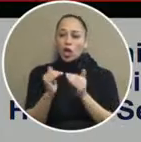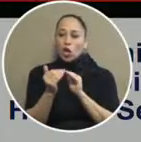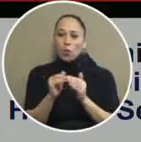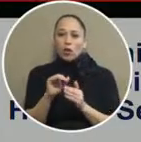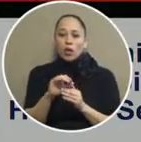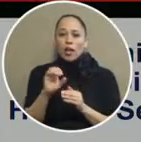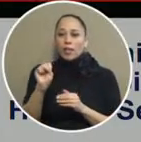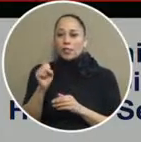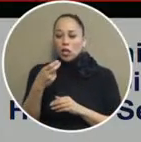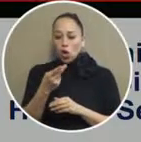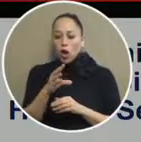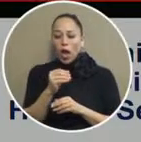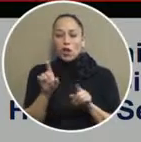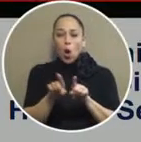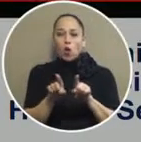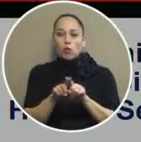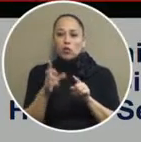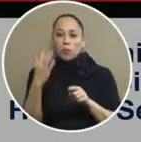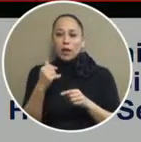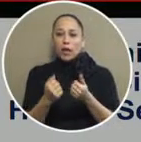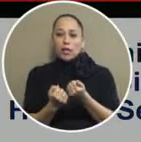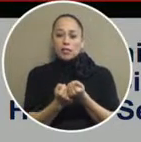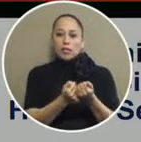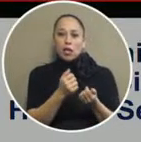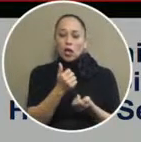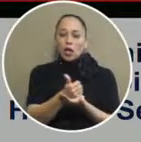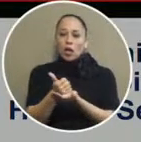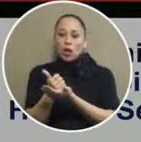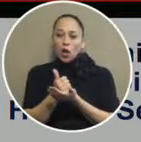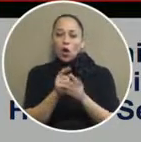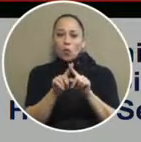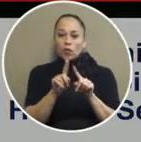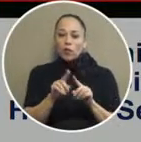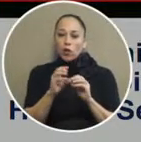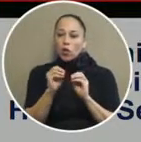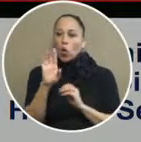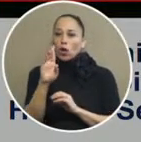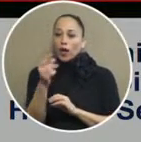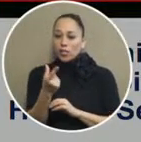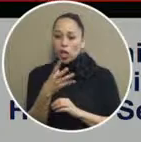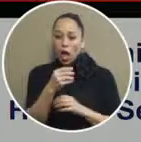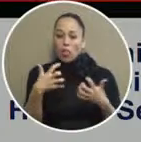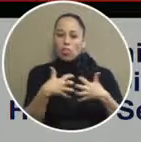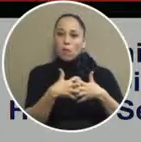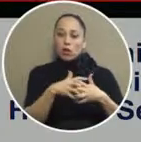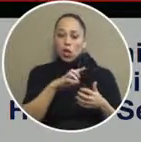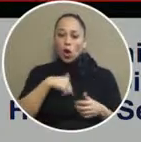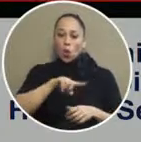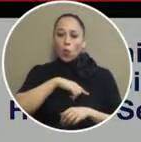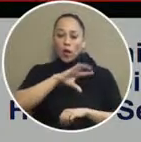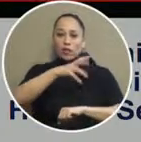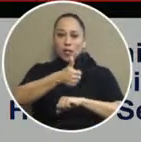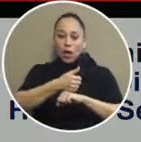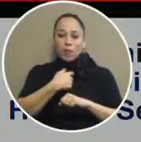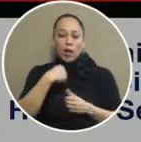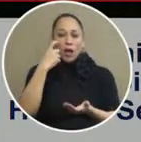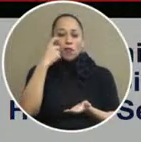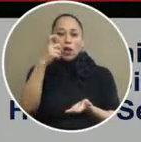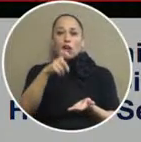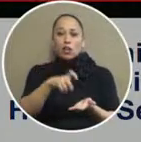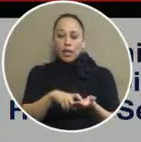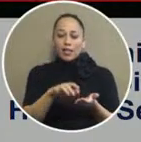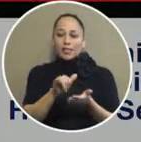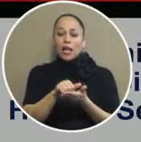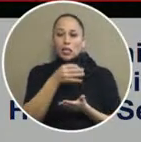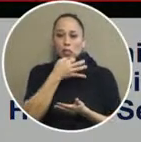as well the strength of the collaboration within this organization and the partnerships that we've established. And I'm going to recognize those folks in just